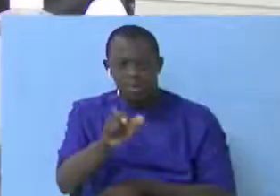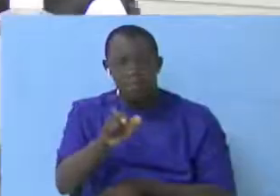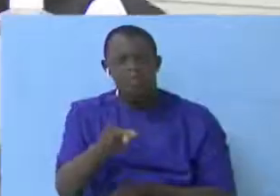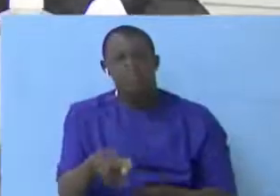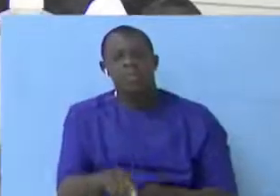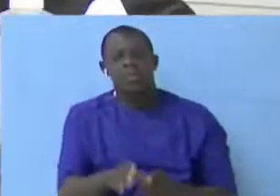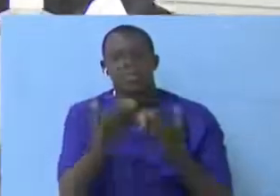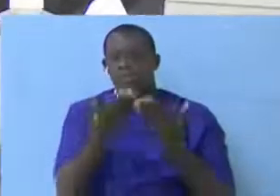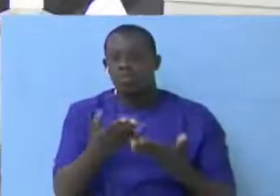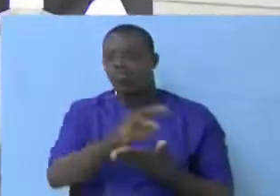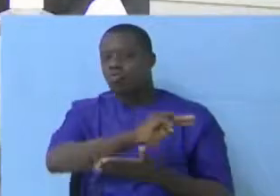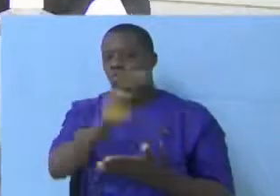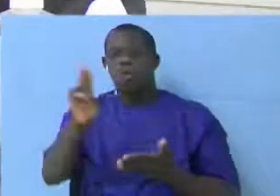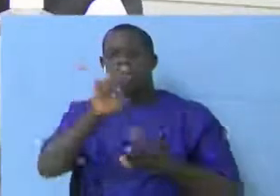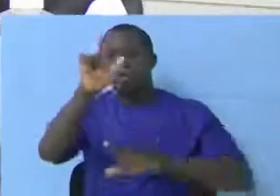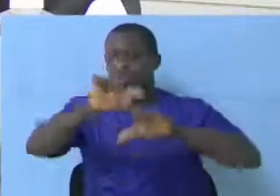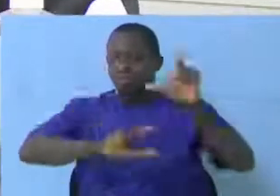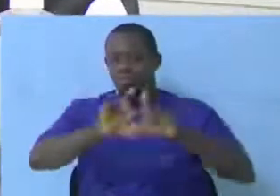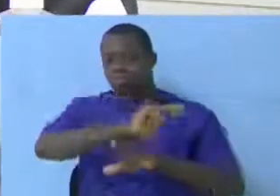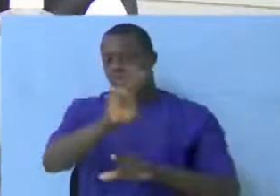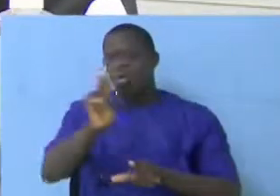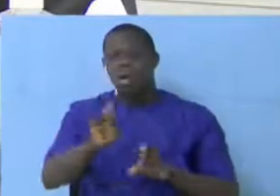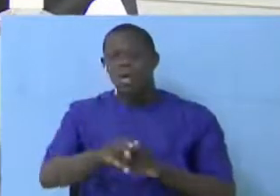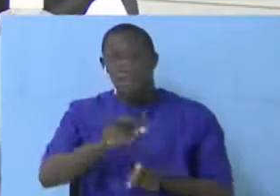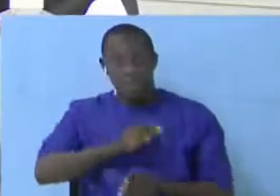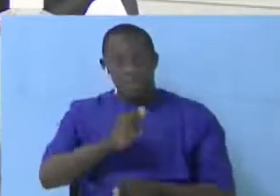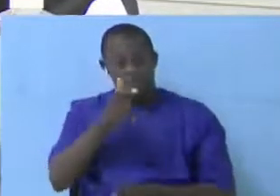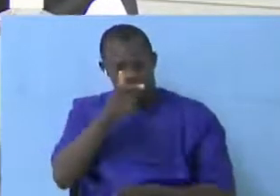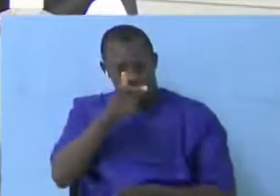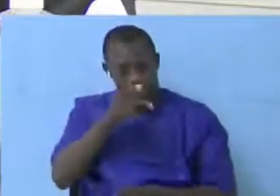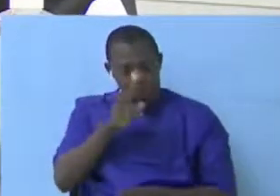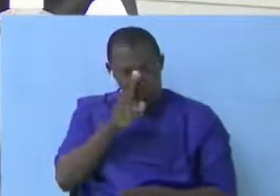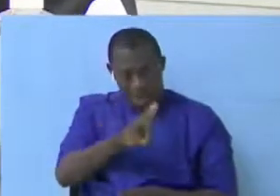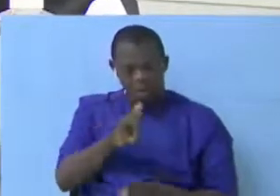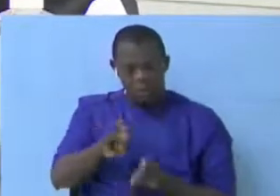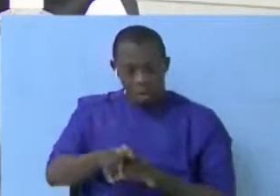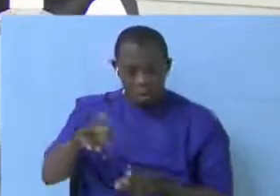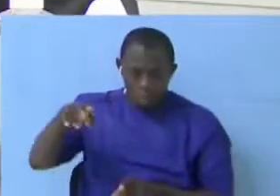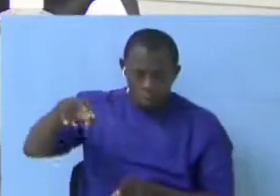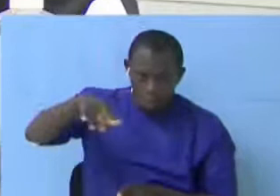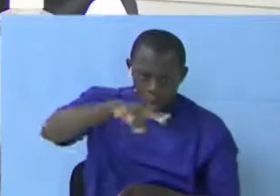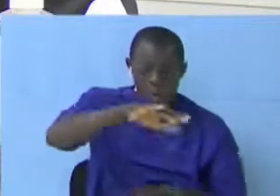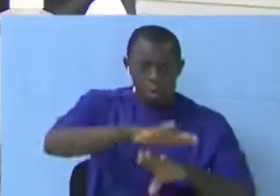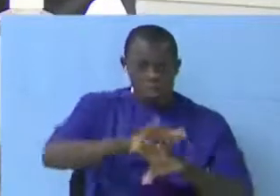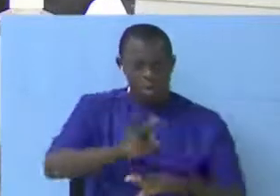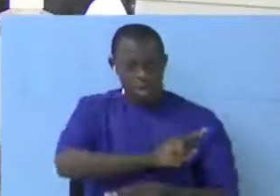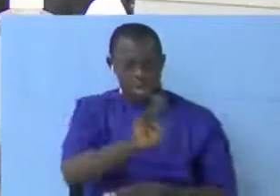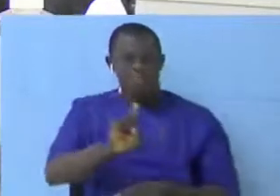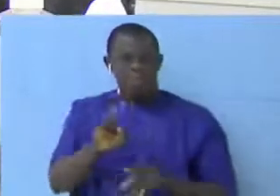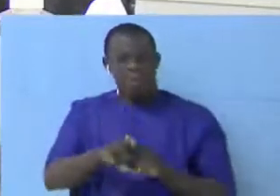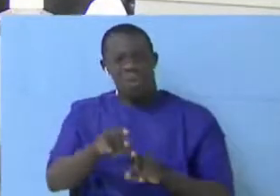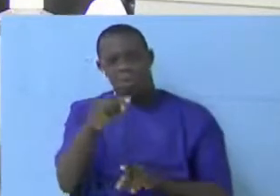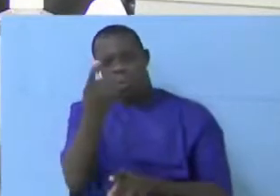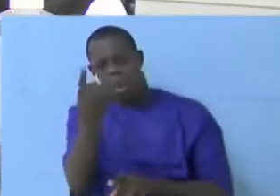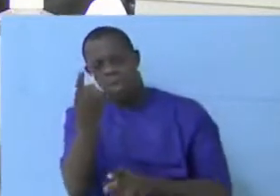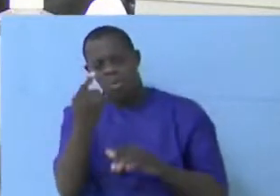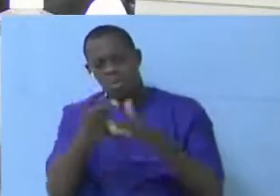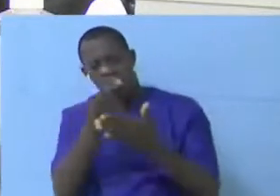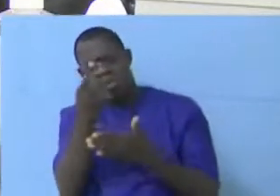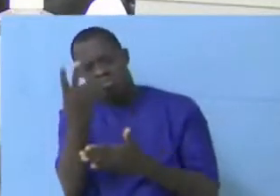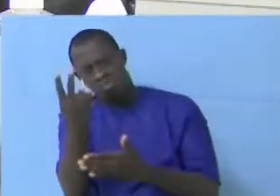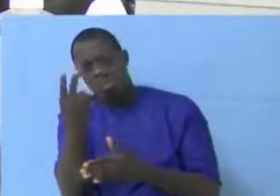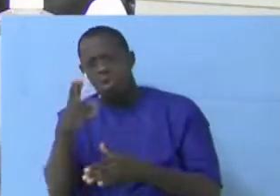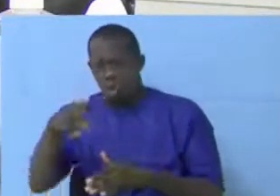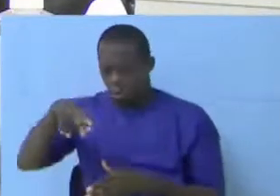No, at this stage, no. He attempted to walk on them. He probably have walked on one or two.